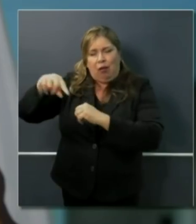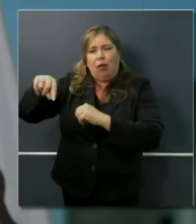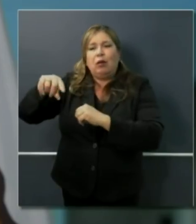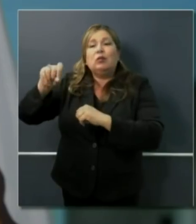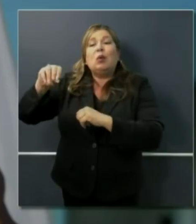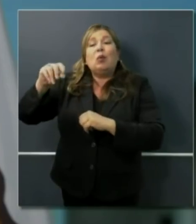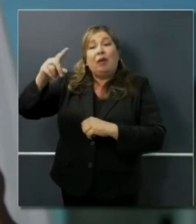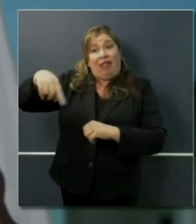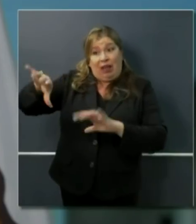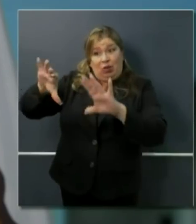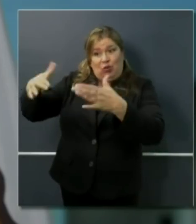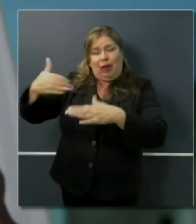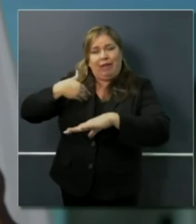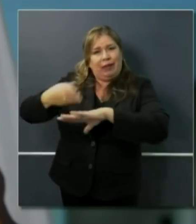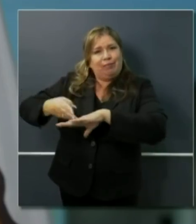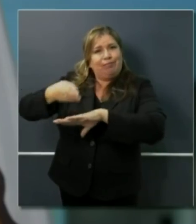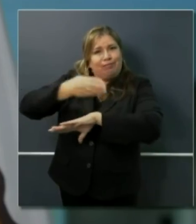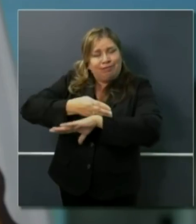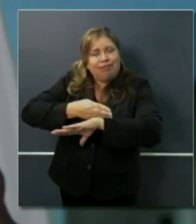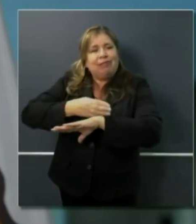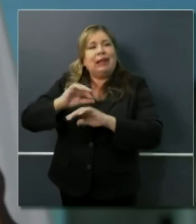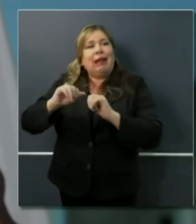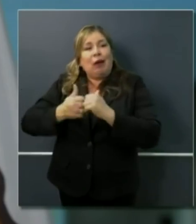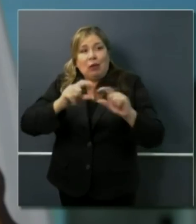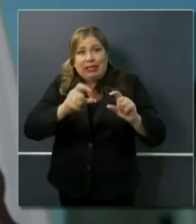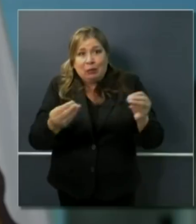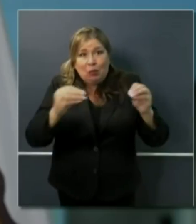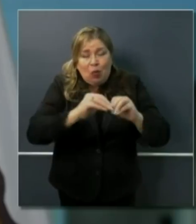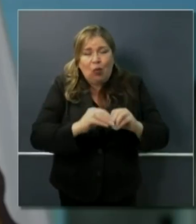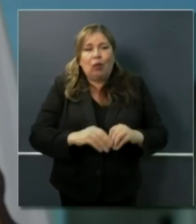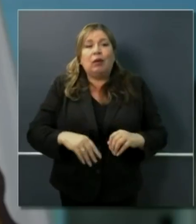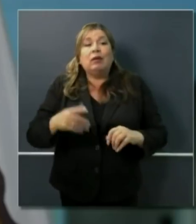getting the diagnostic results back. We had that